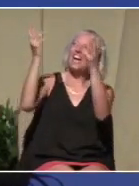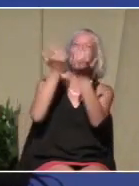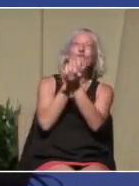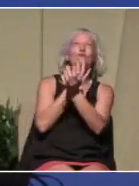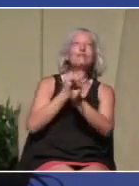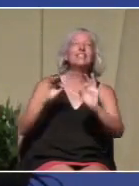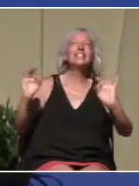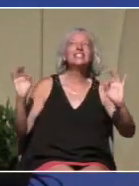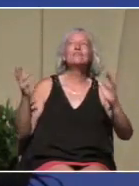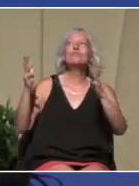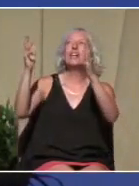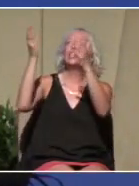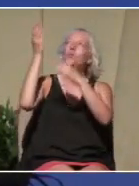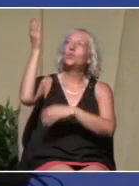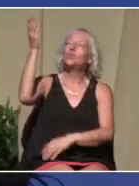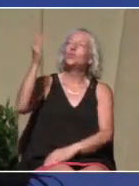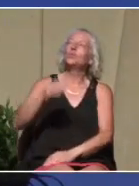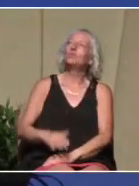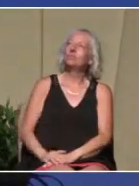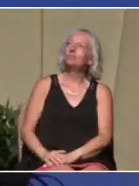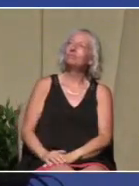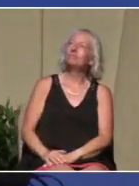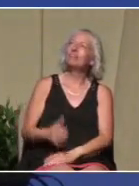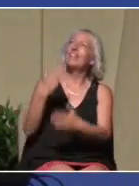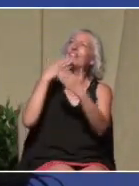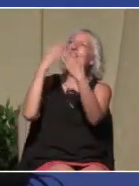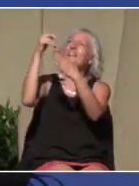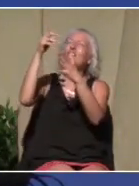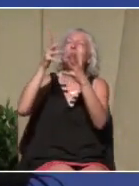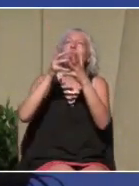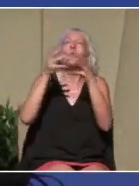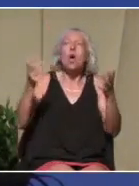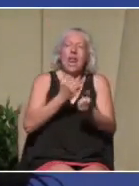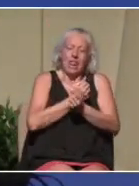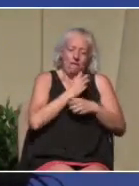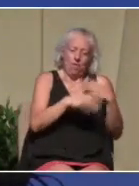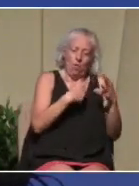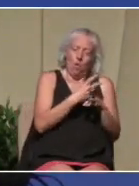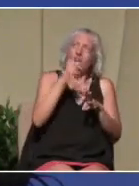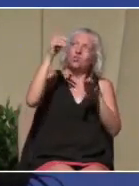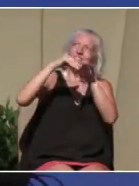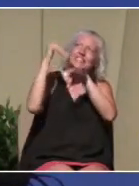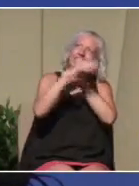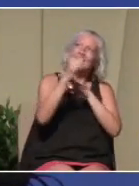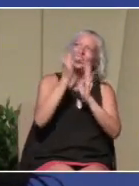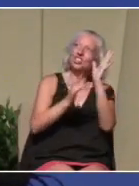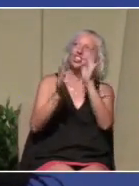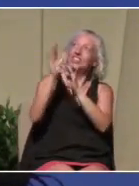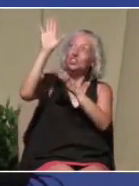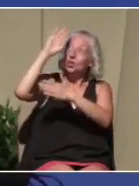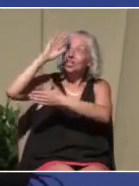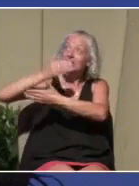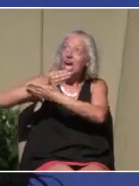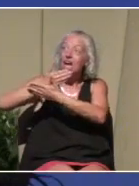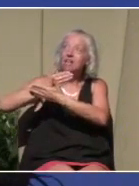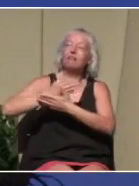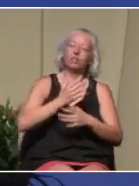you. We thank you that you so love the world that you sent your Son, Jesus Christ, to save us